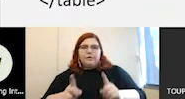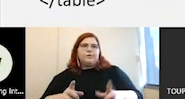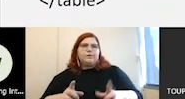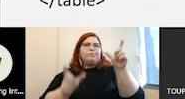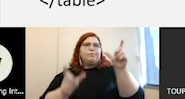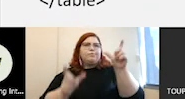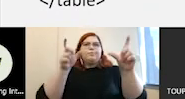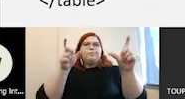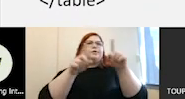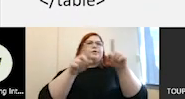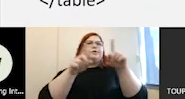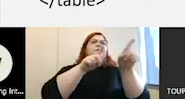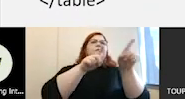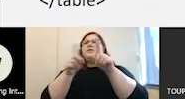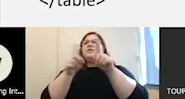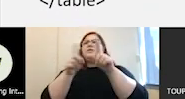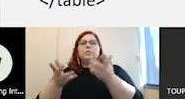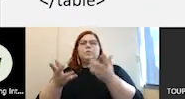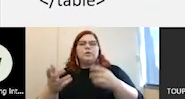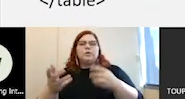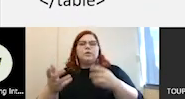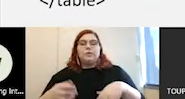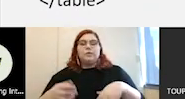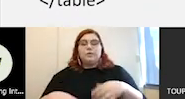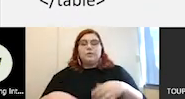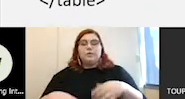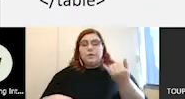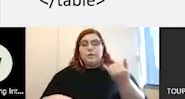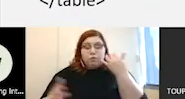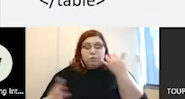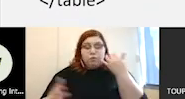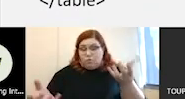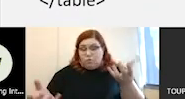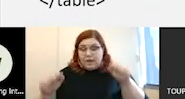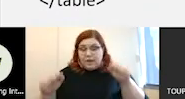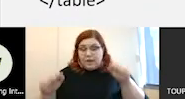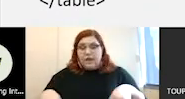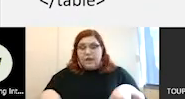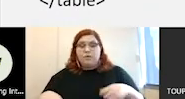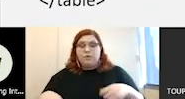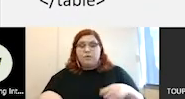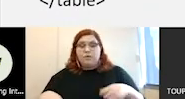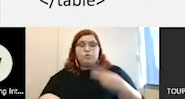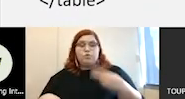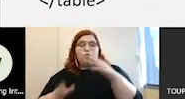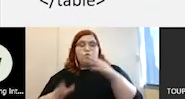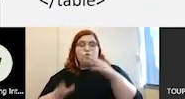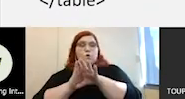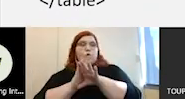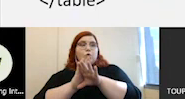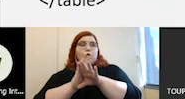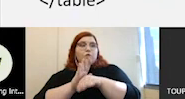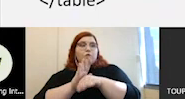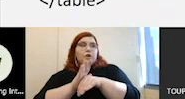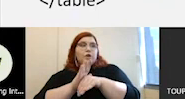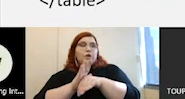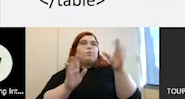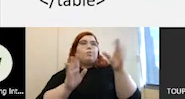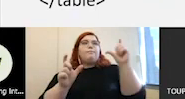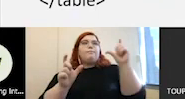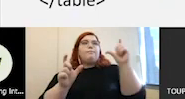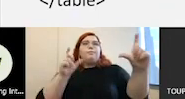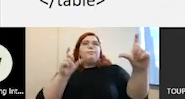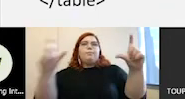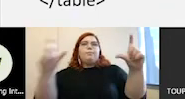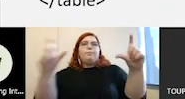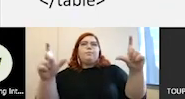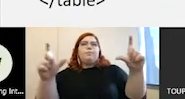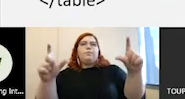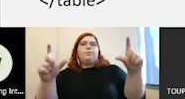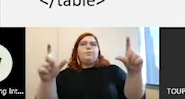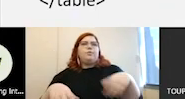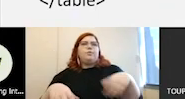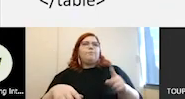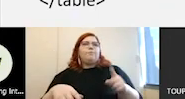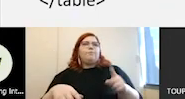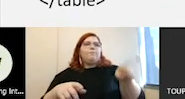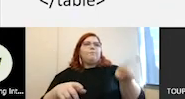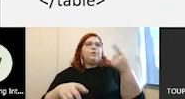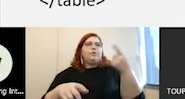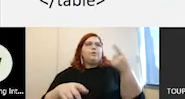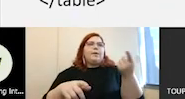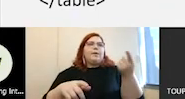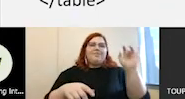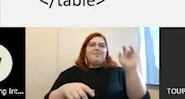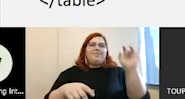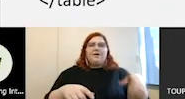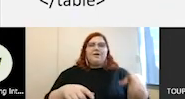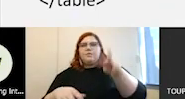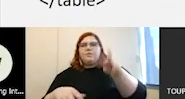that. If you want to have two videos side by side demonstrating a kind of sequence, you can do that, and so on, right?